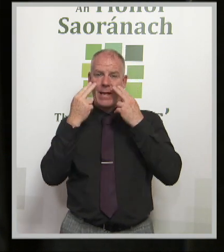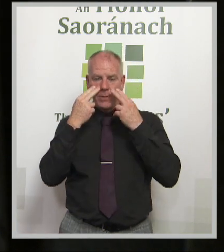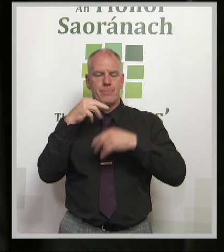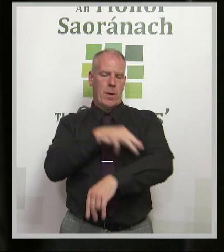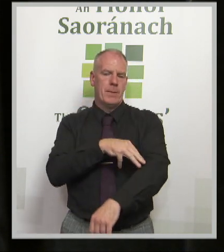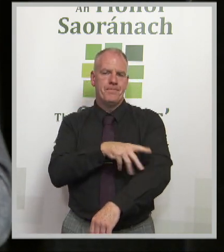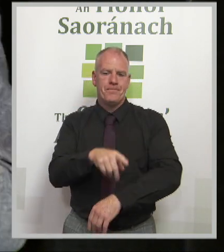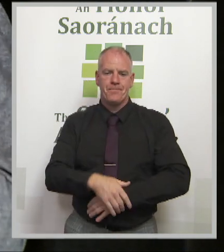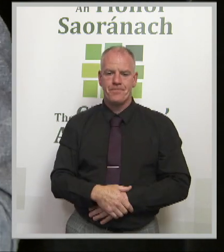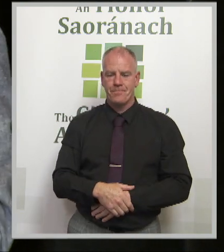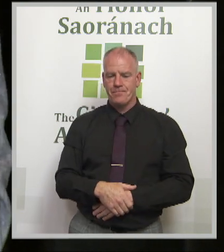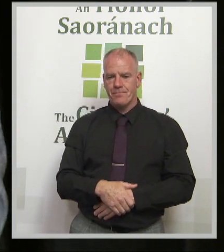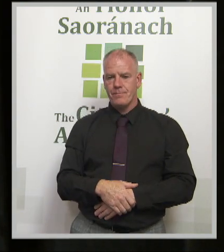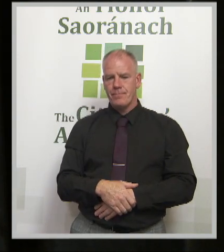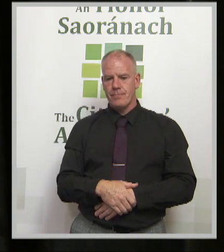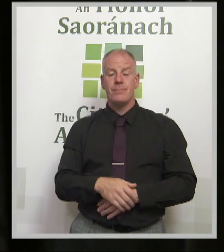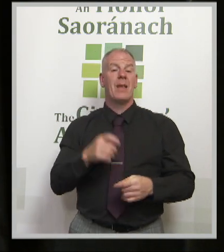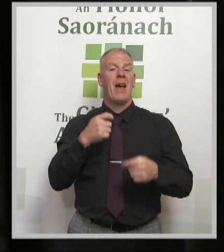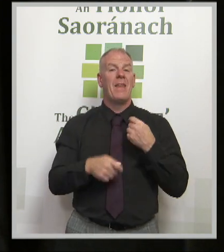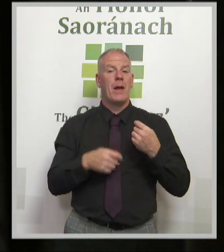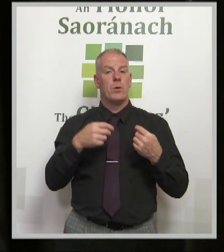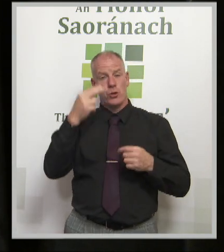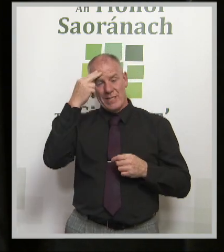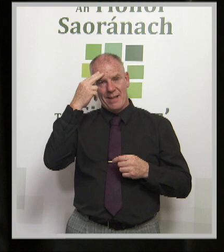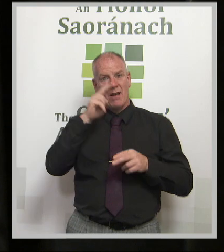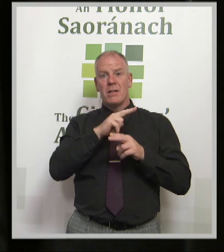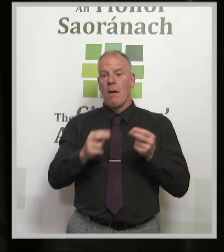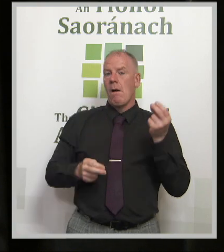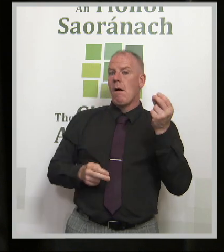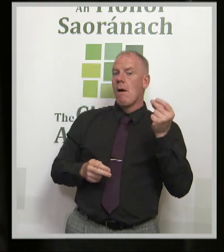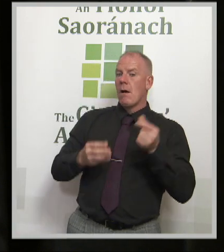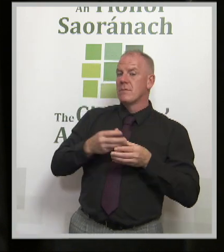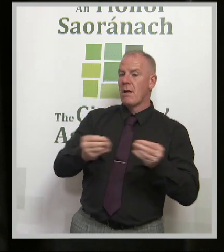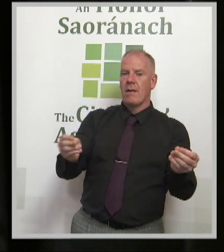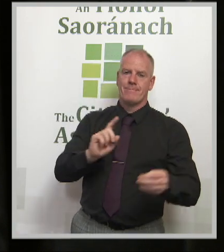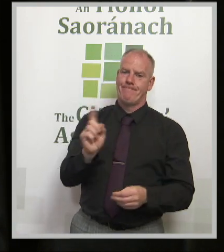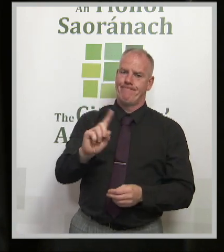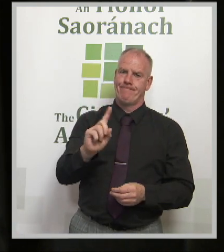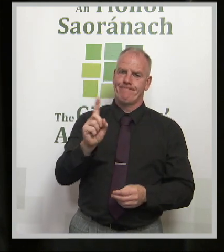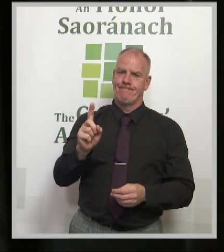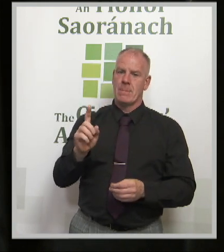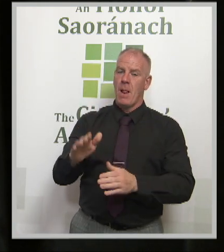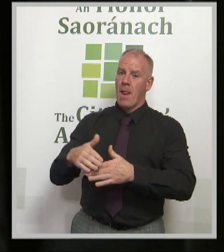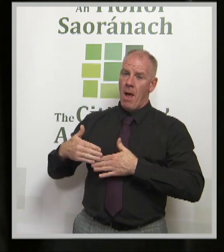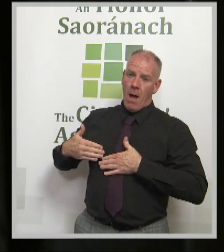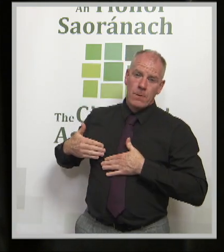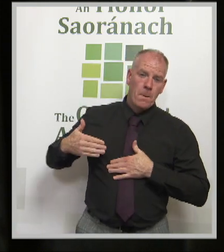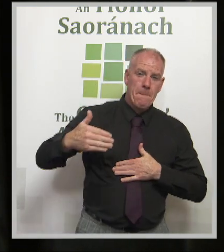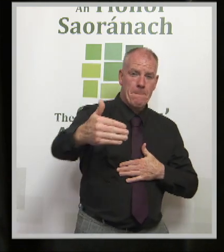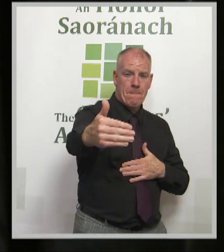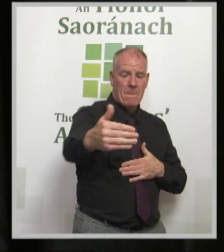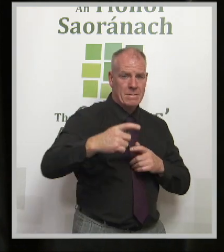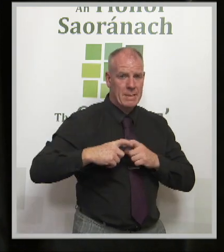trouble. And of course, it's not a quick fix. The long-term sustainability, if you